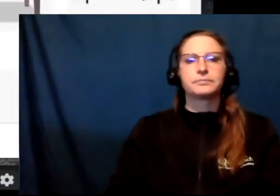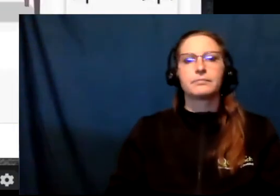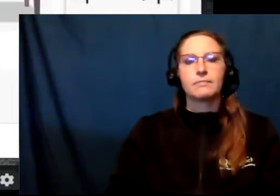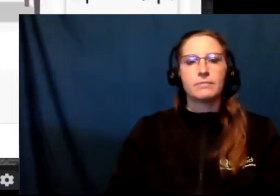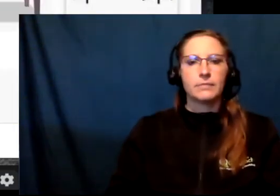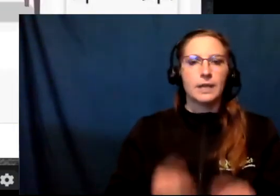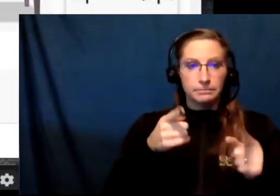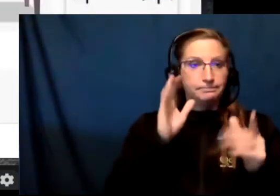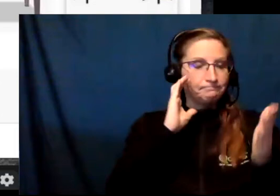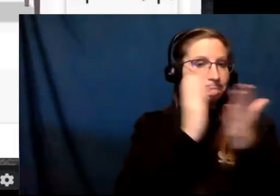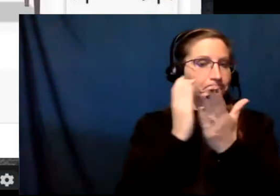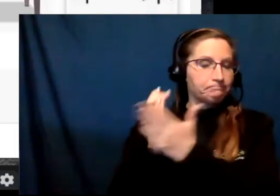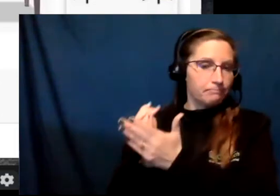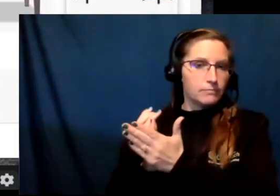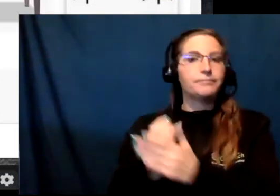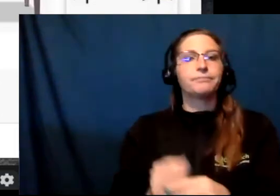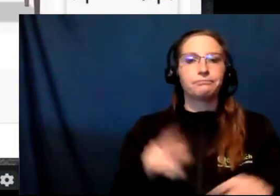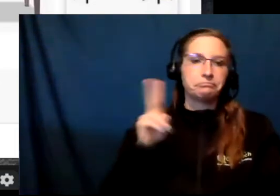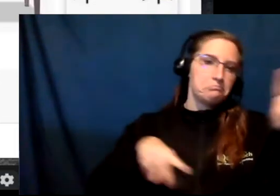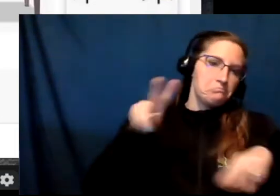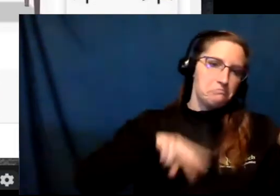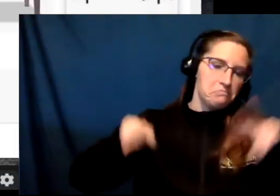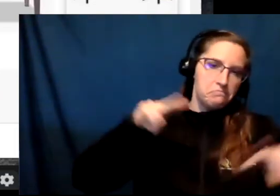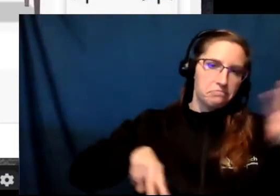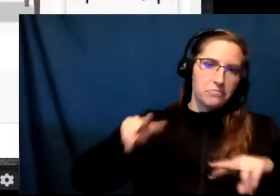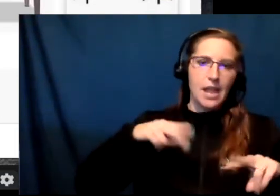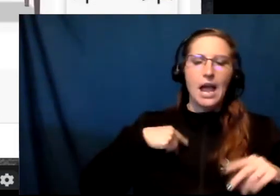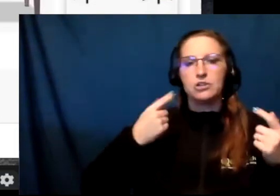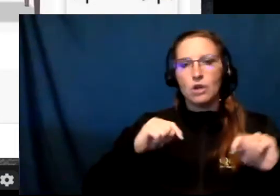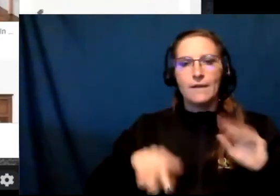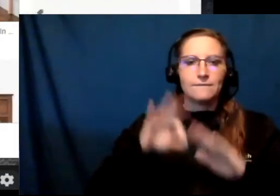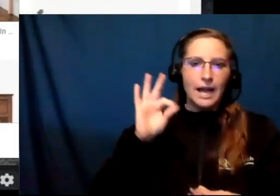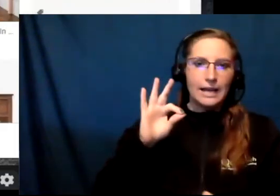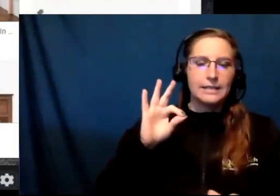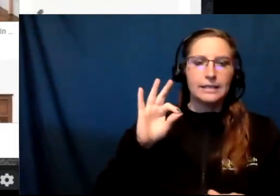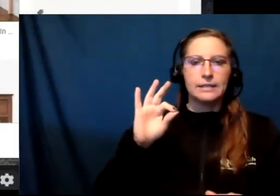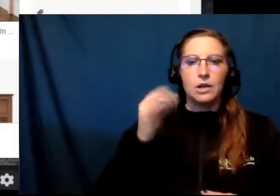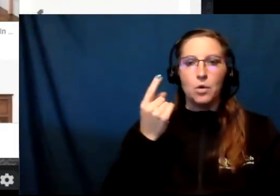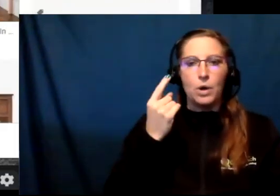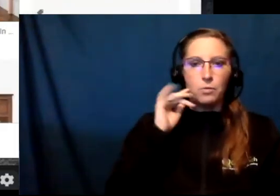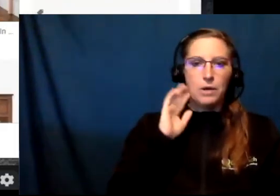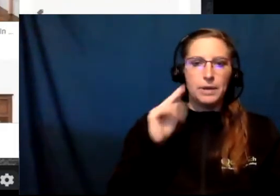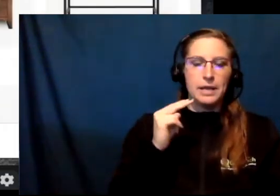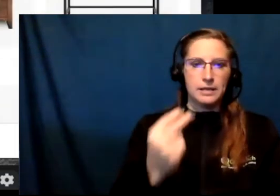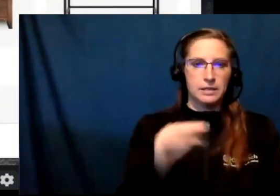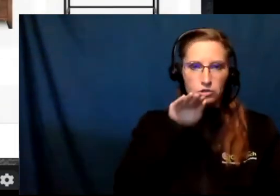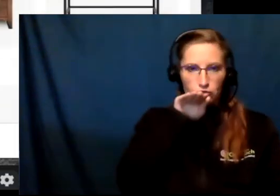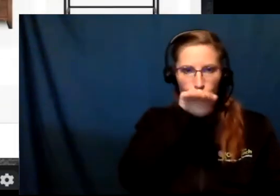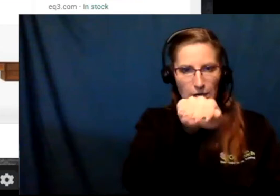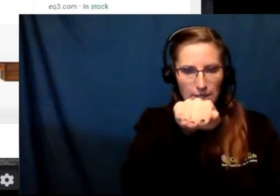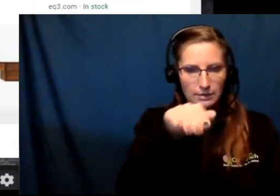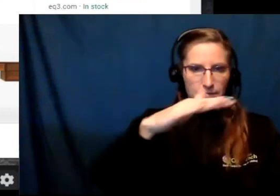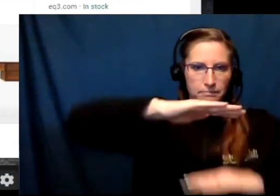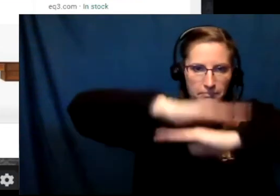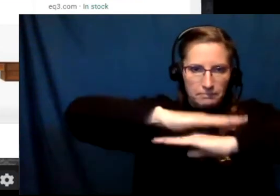to images, and then I just look through and I try to find one that is facing straight on. So